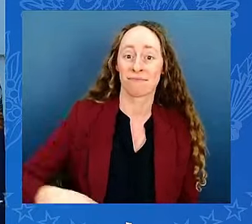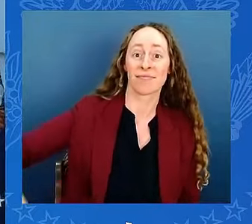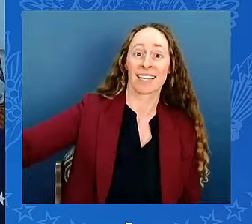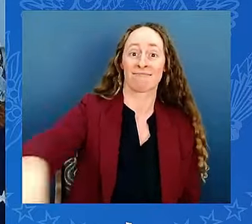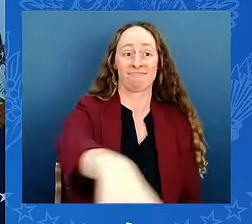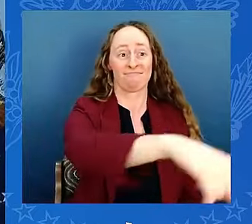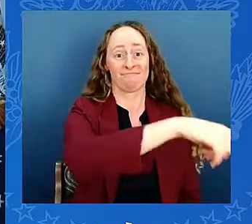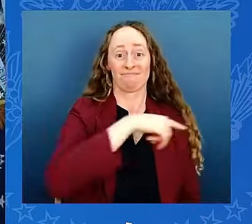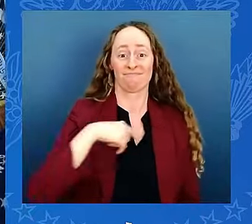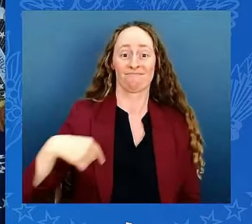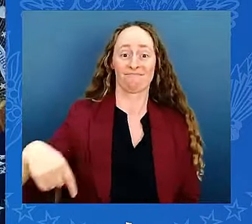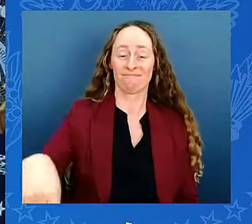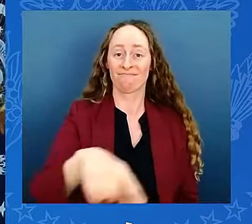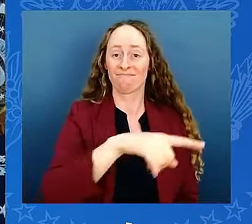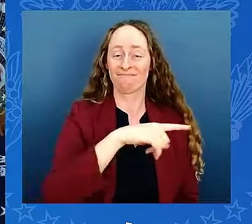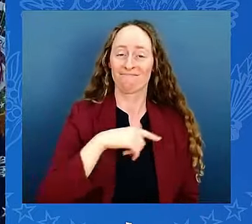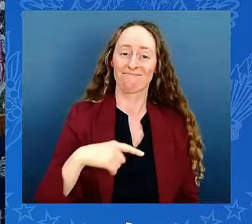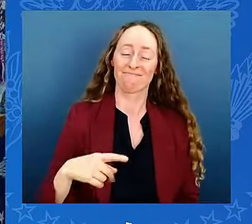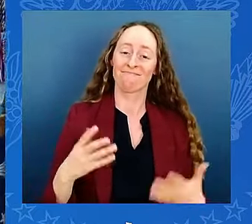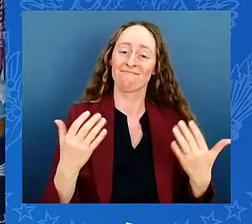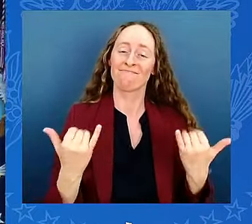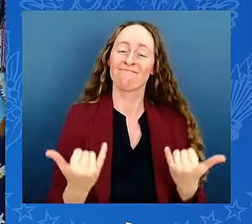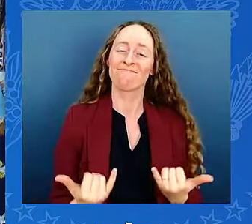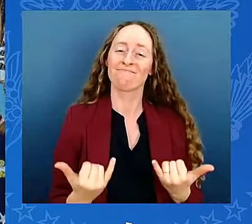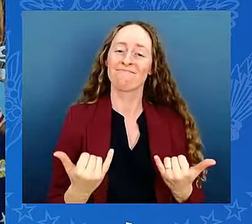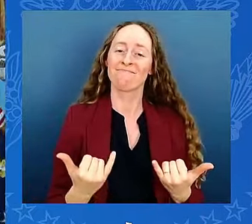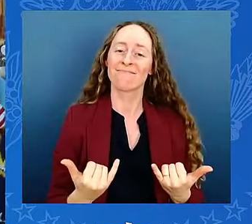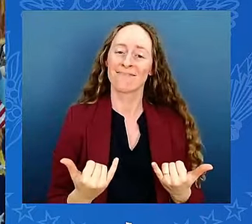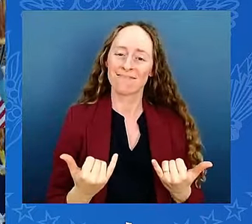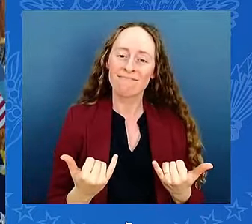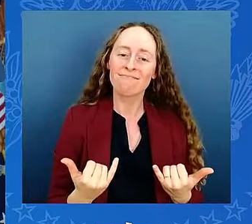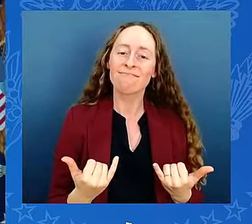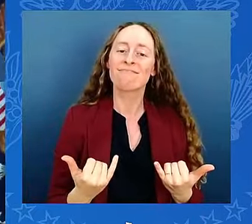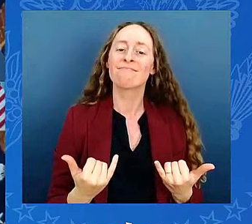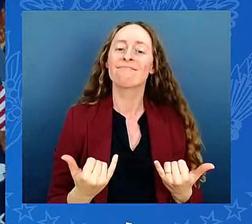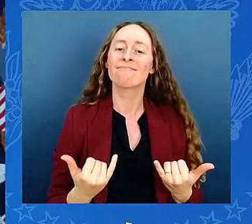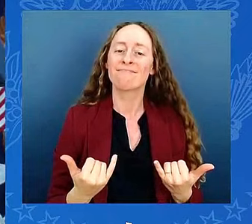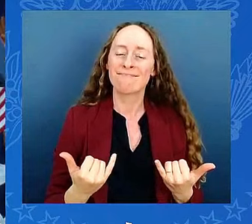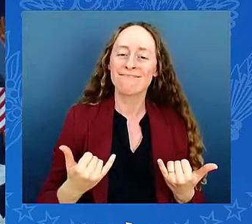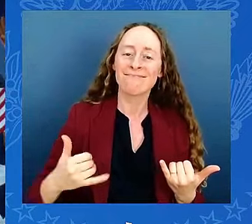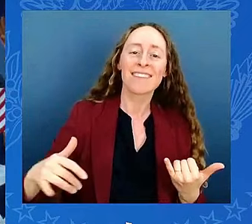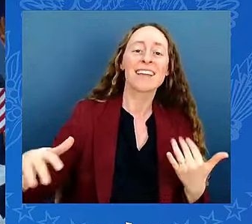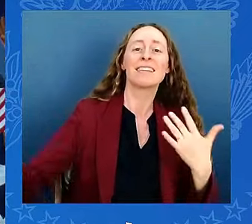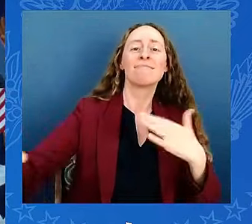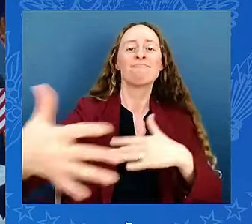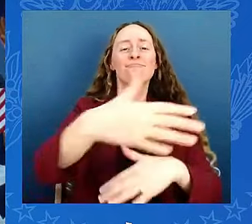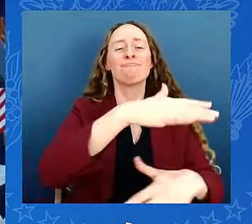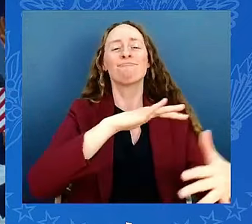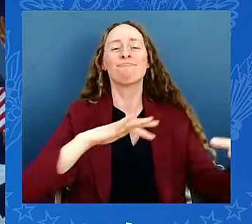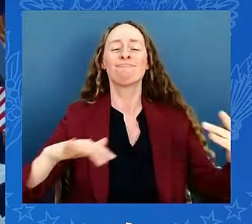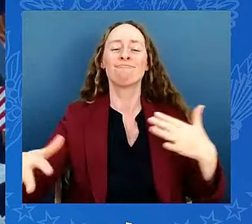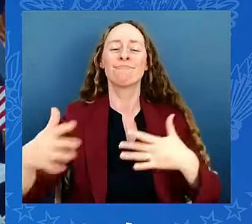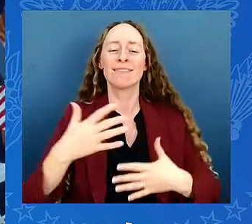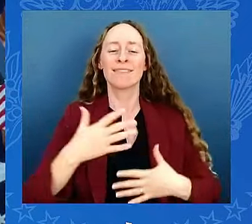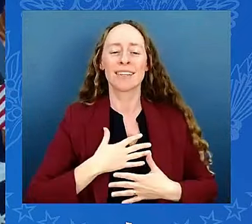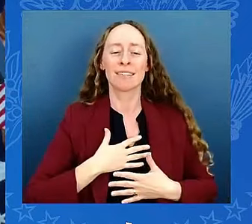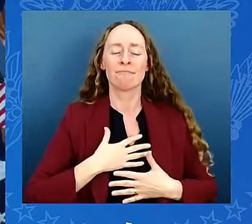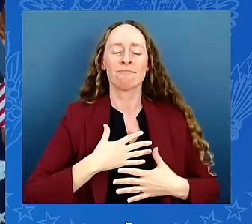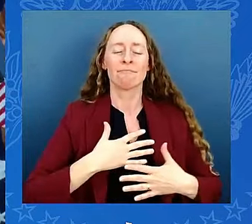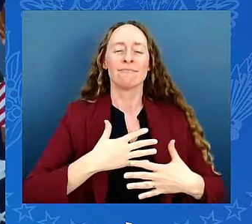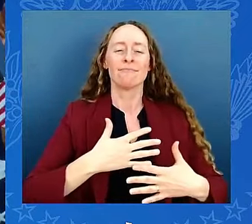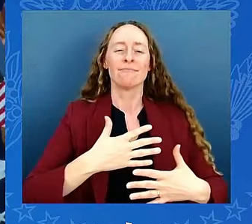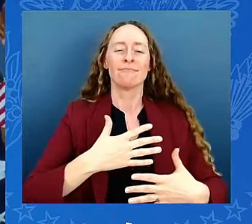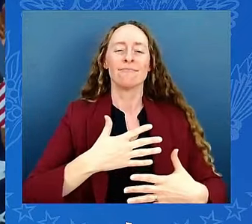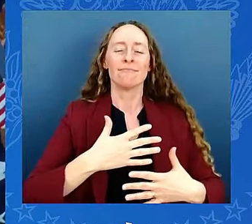Out of the burst of air that is breath caught and breath returned, out of cloud cover, out